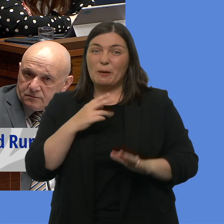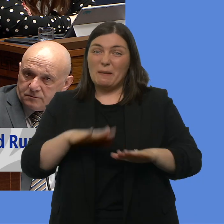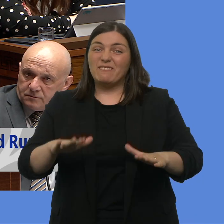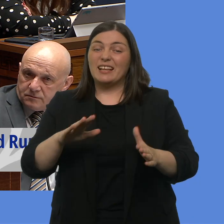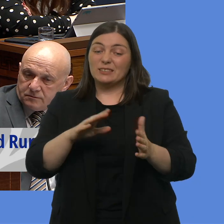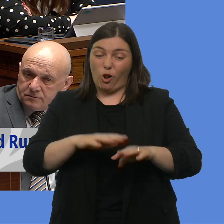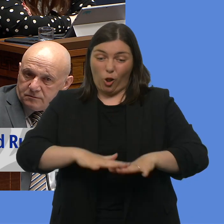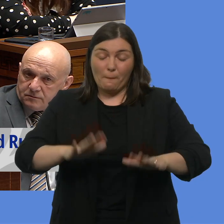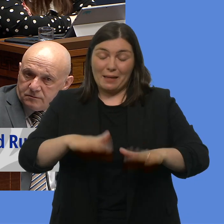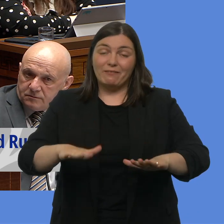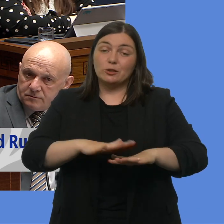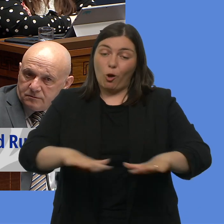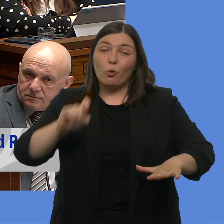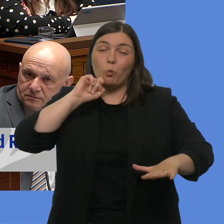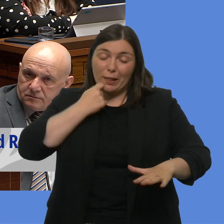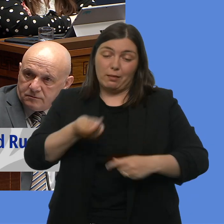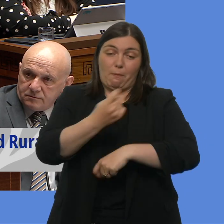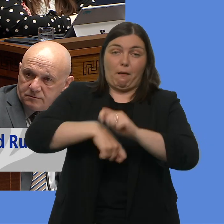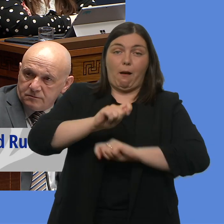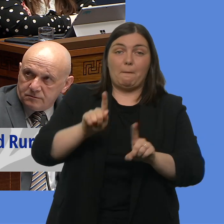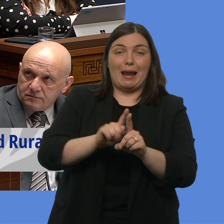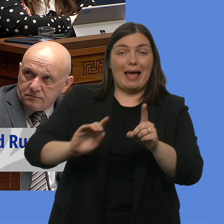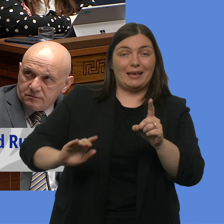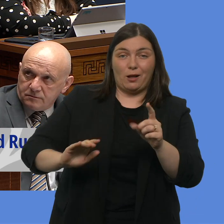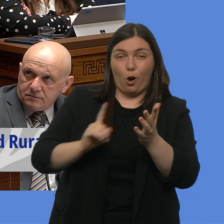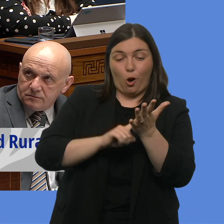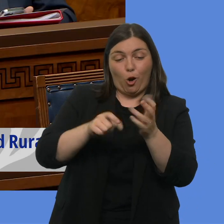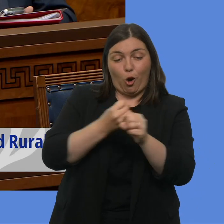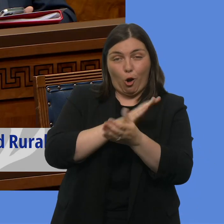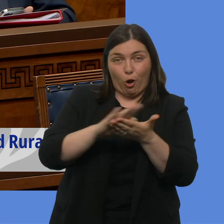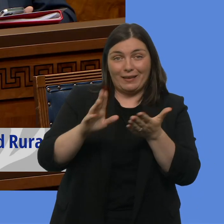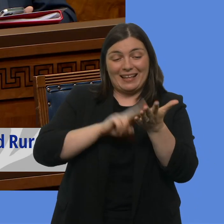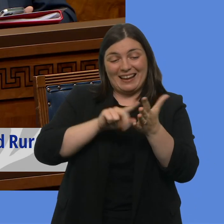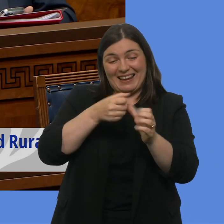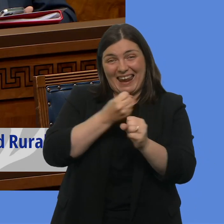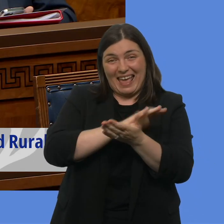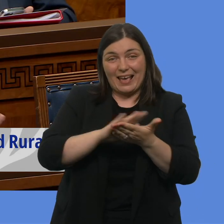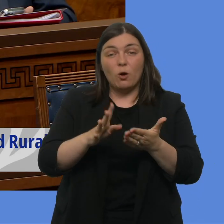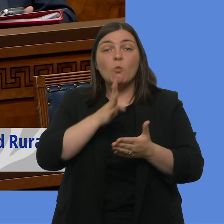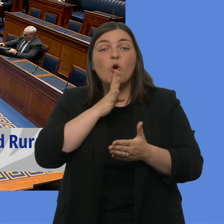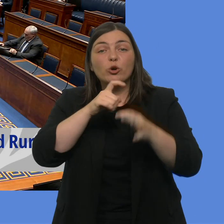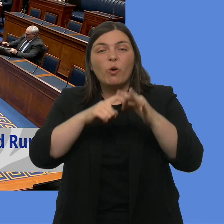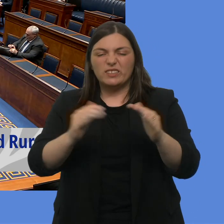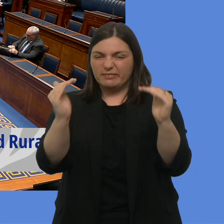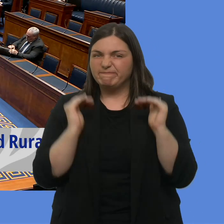Lough Neagh in terms of serious and substantial water quality breakdown. Stephen Dunn.